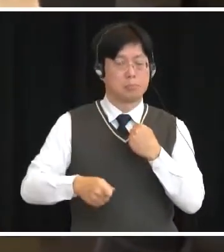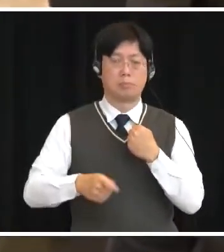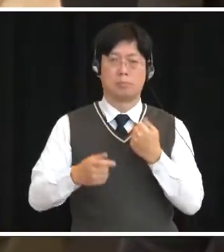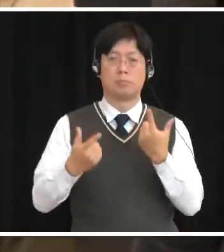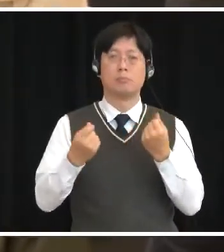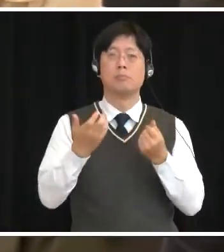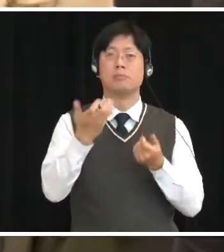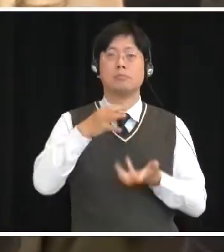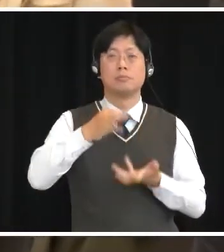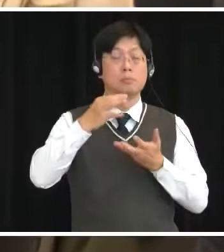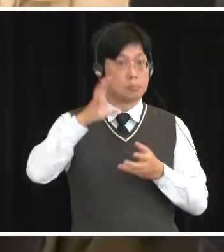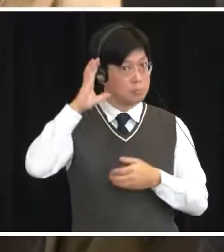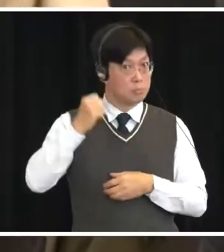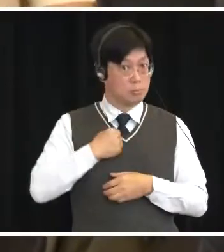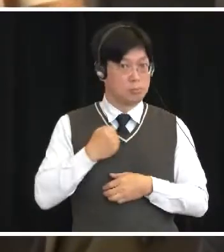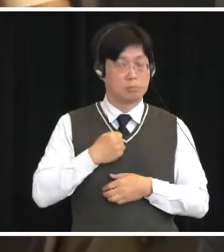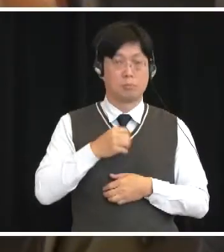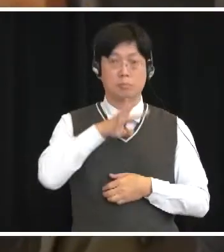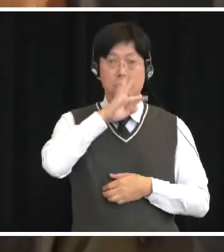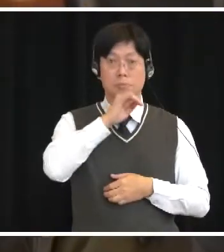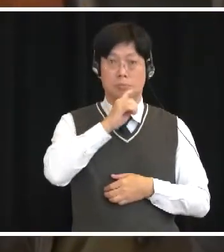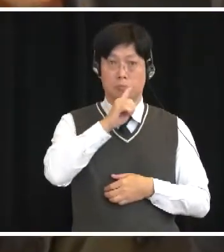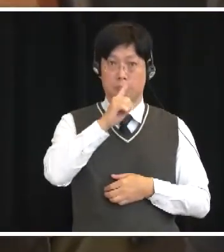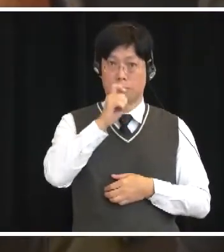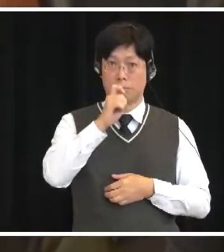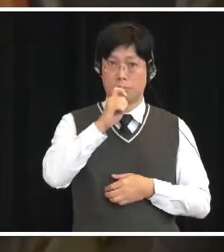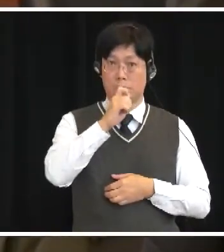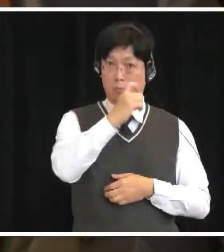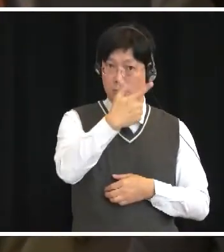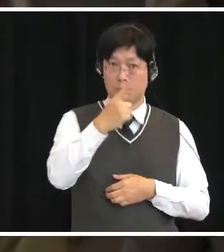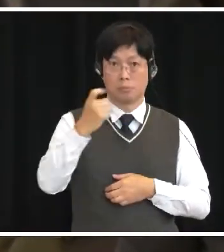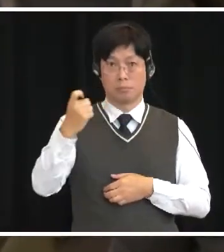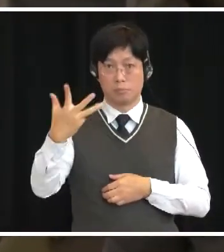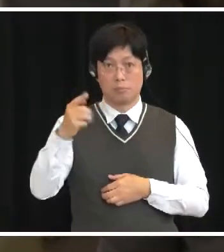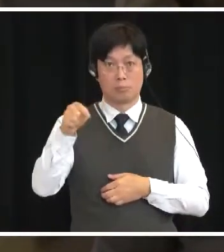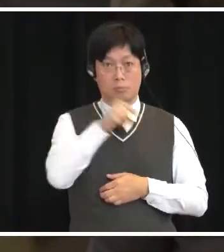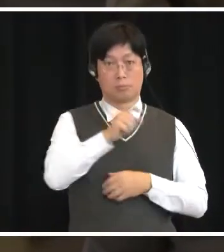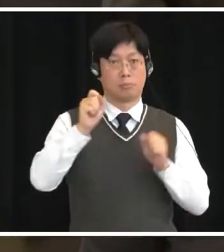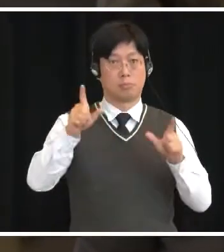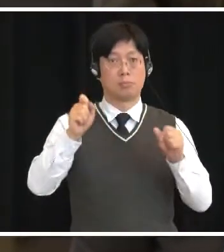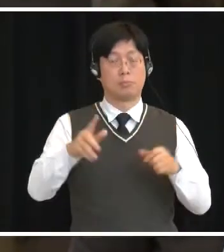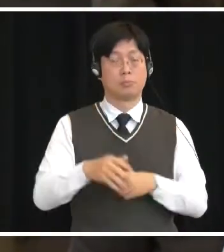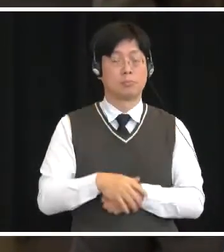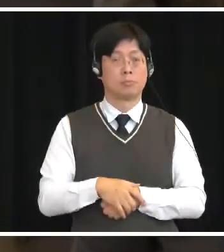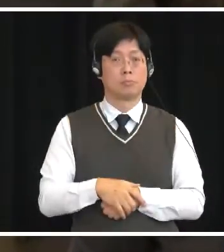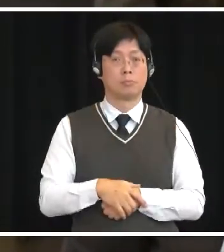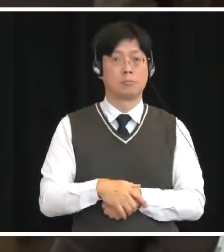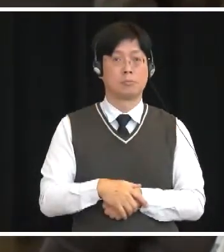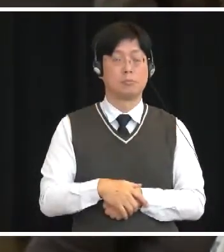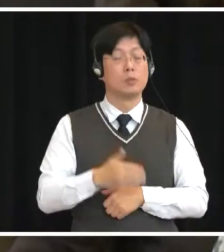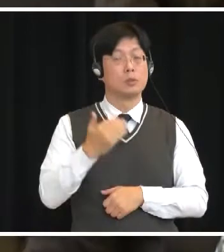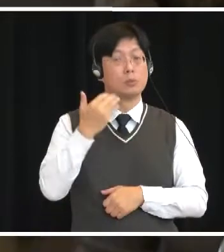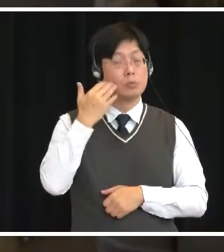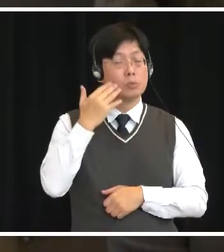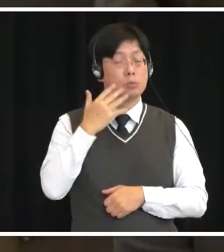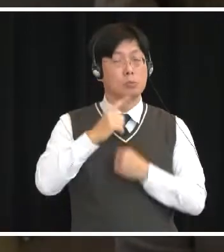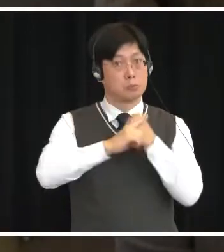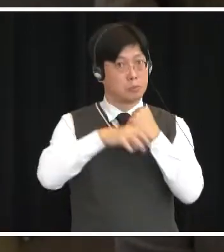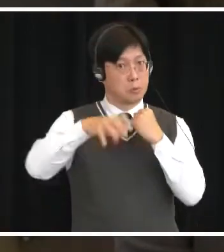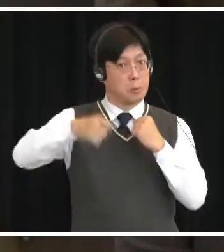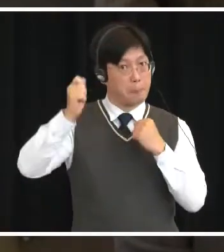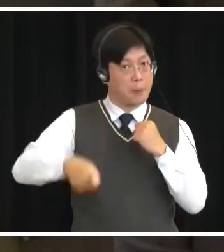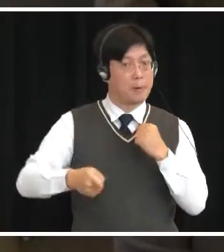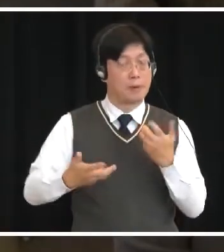decision. You got the question right. So we're talking about an 18-year-old, a 16-year-old.